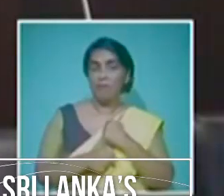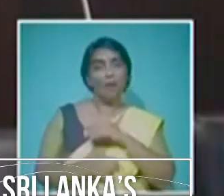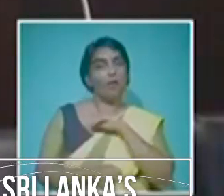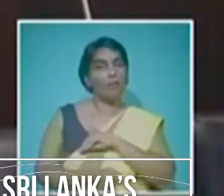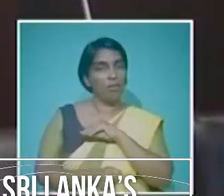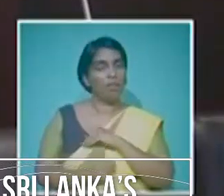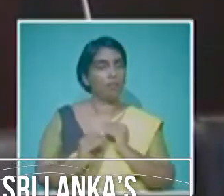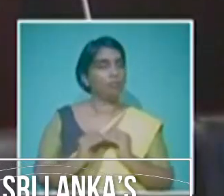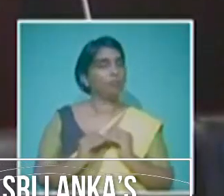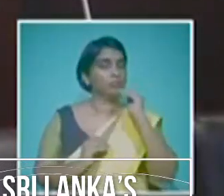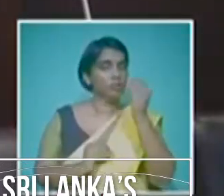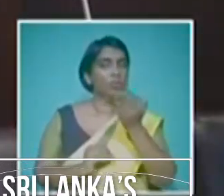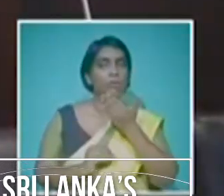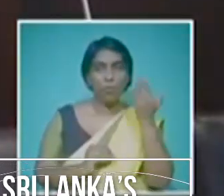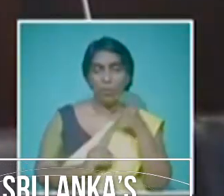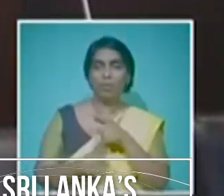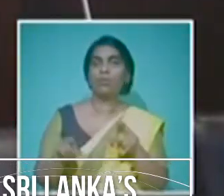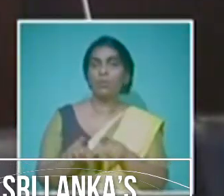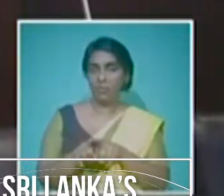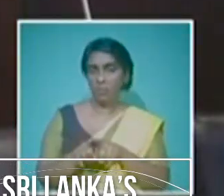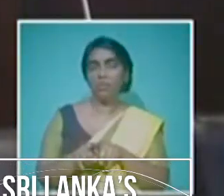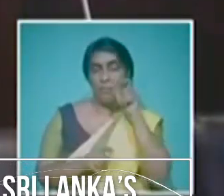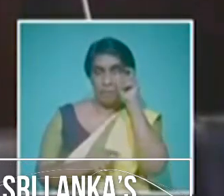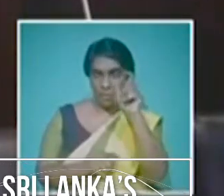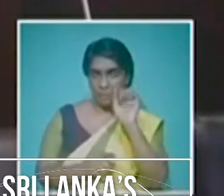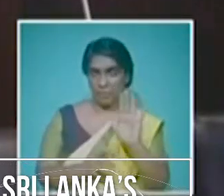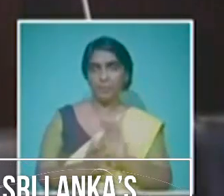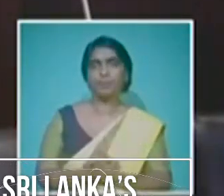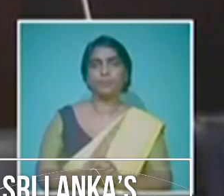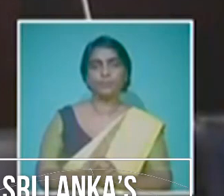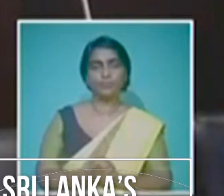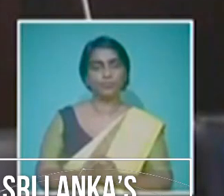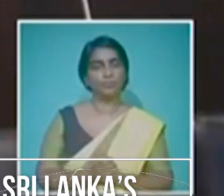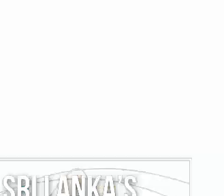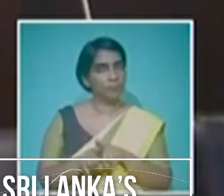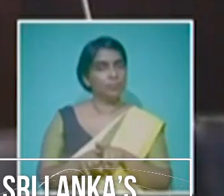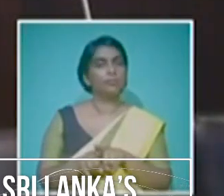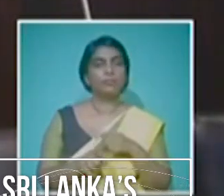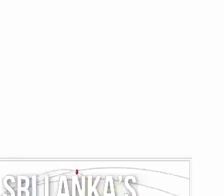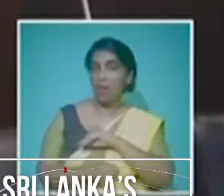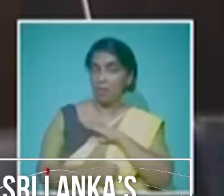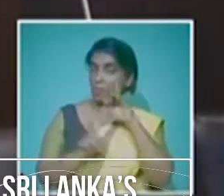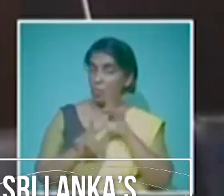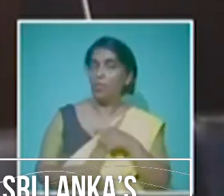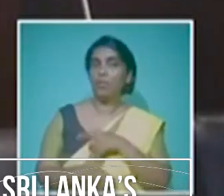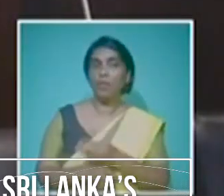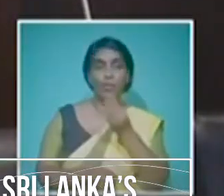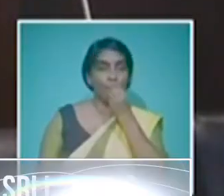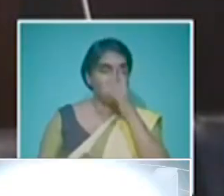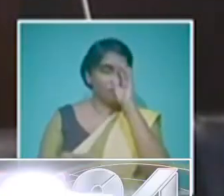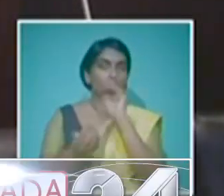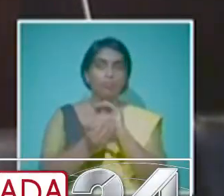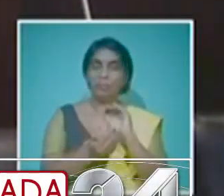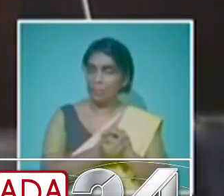through government revenue that we are actually able to create food security, also provide health